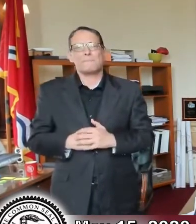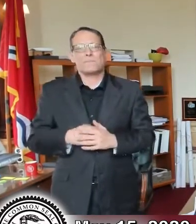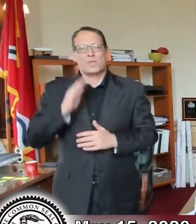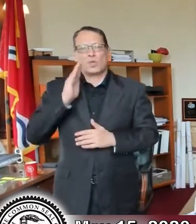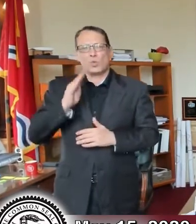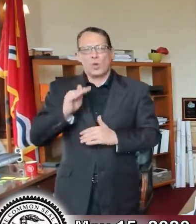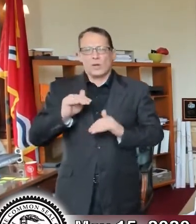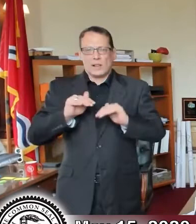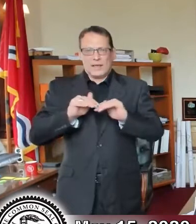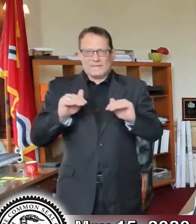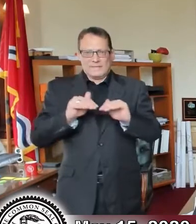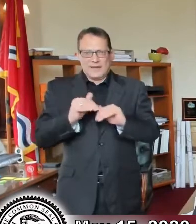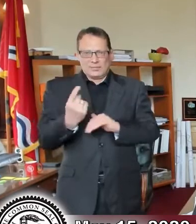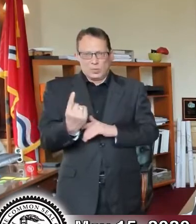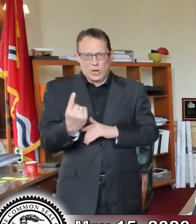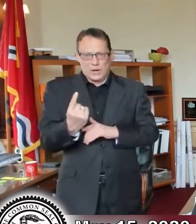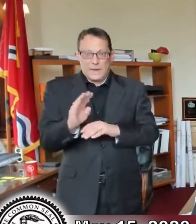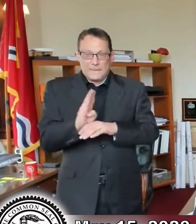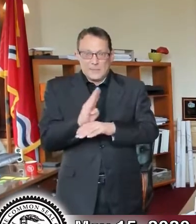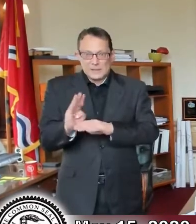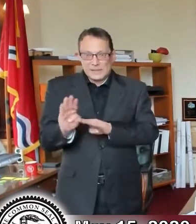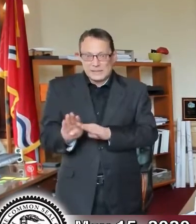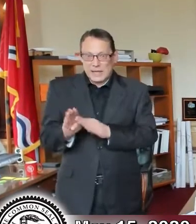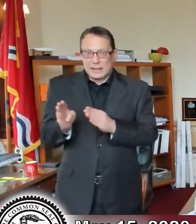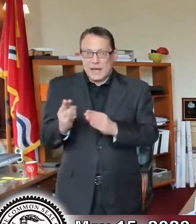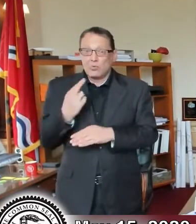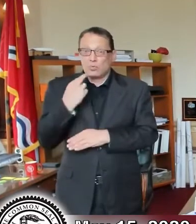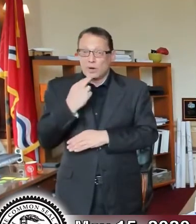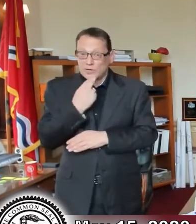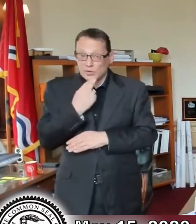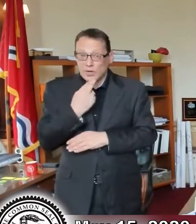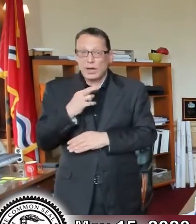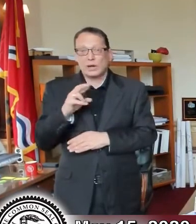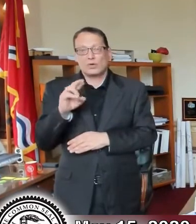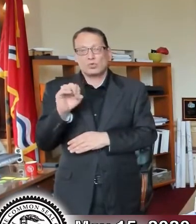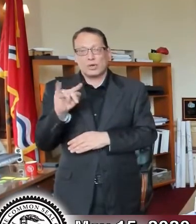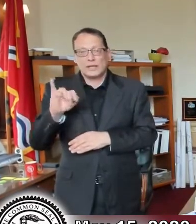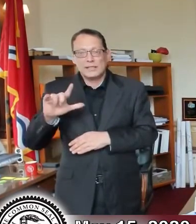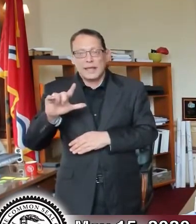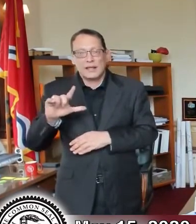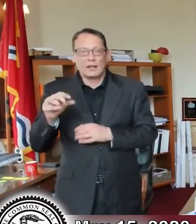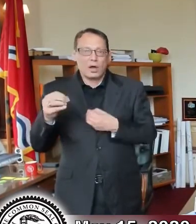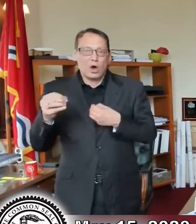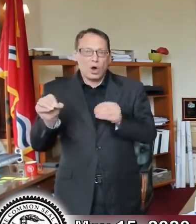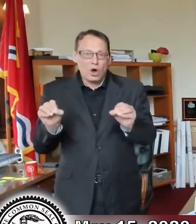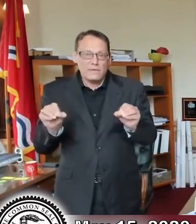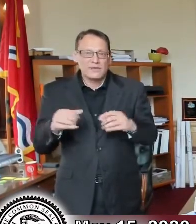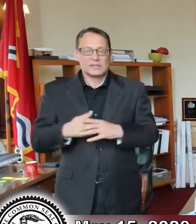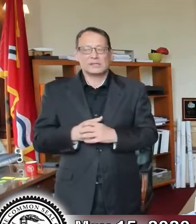phase 1 for the businesses that are allowed to open, meaning restaurants, retail, offices,